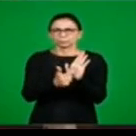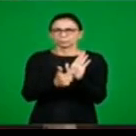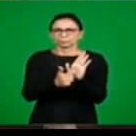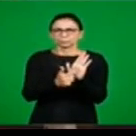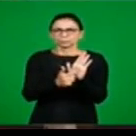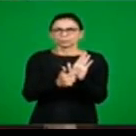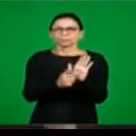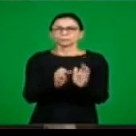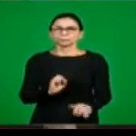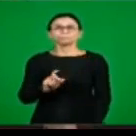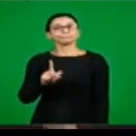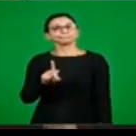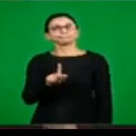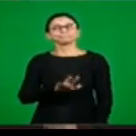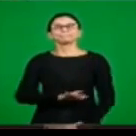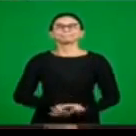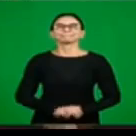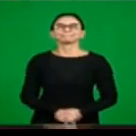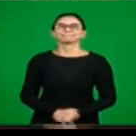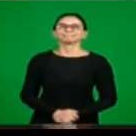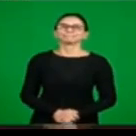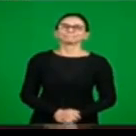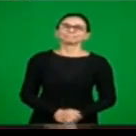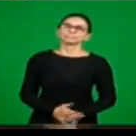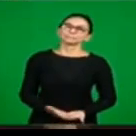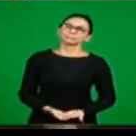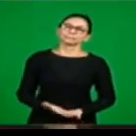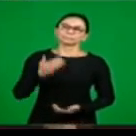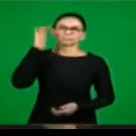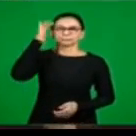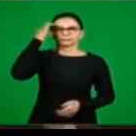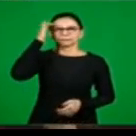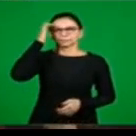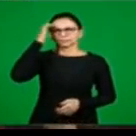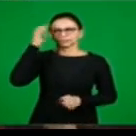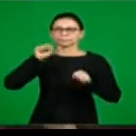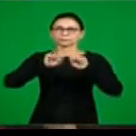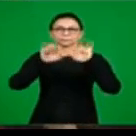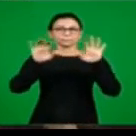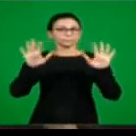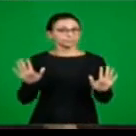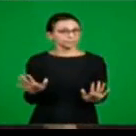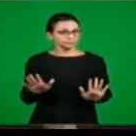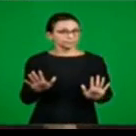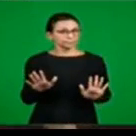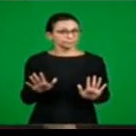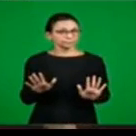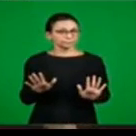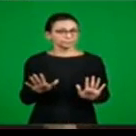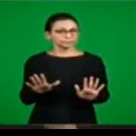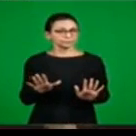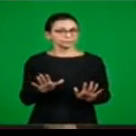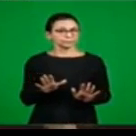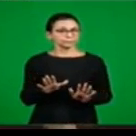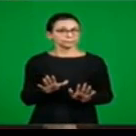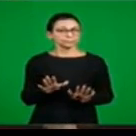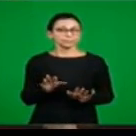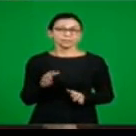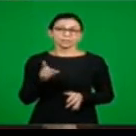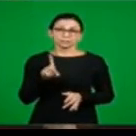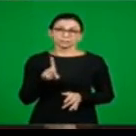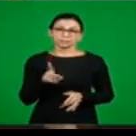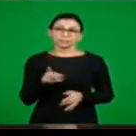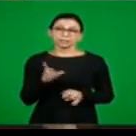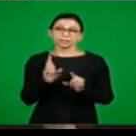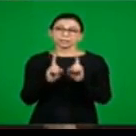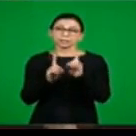God. Very well. I understand that. It's being very clear. Another doctrine. If